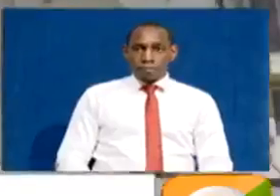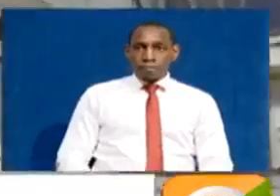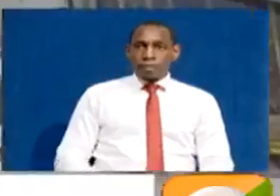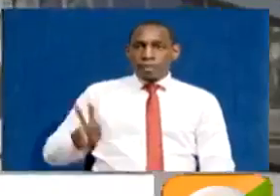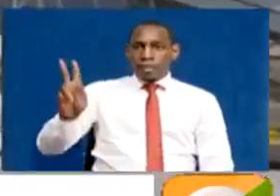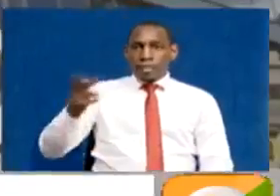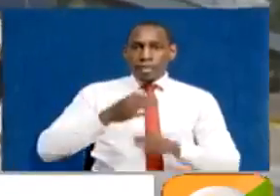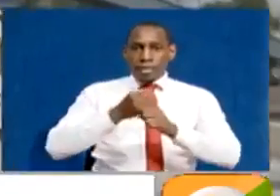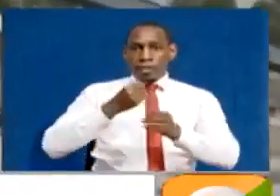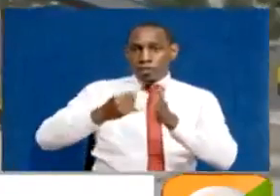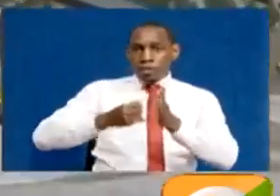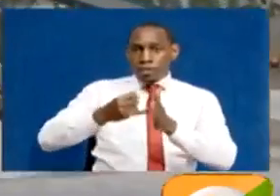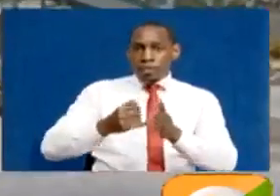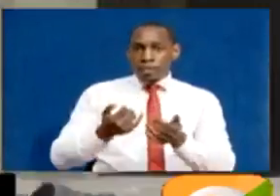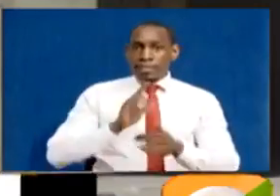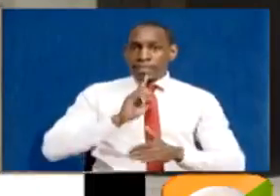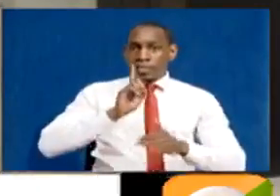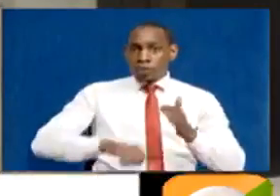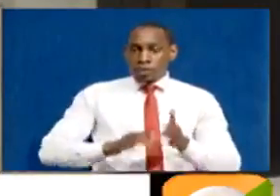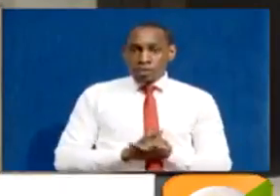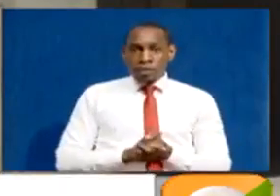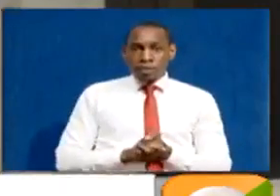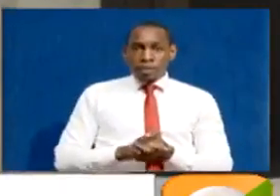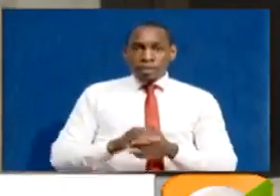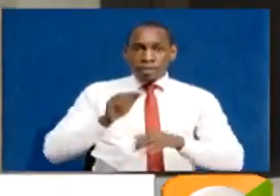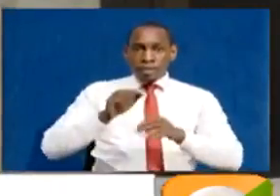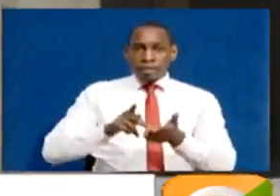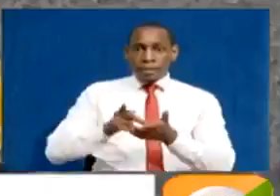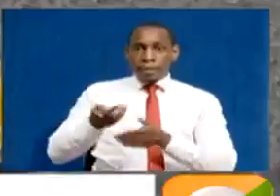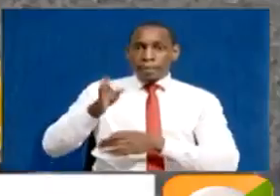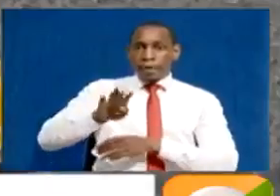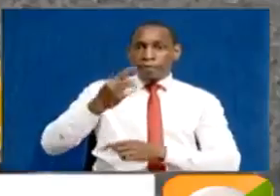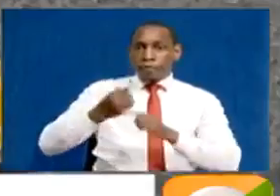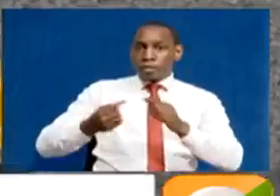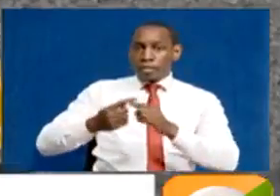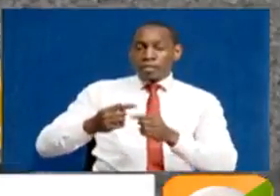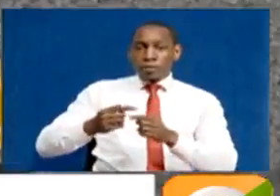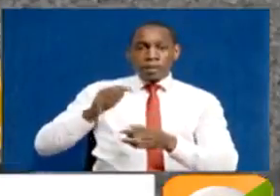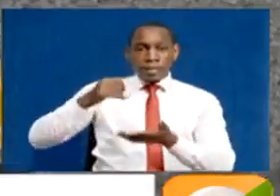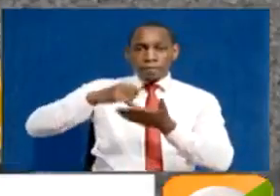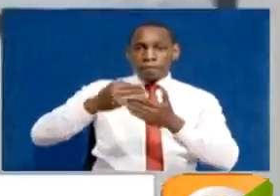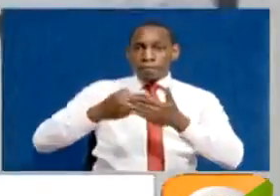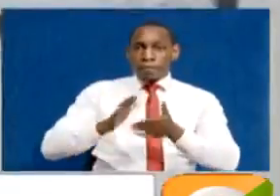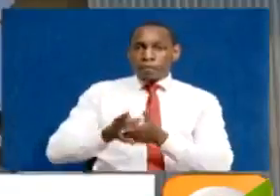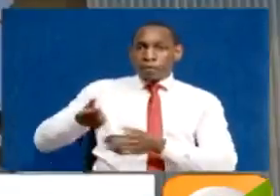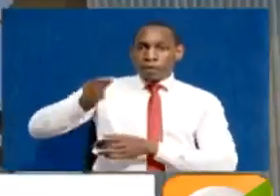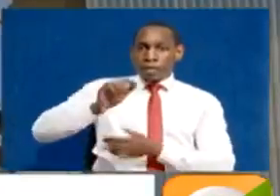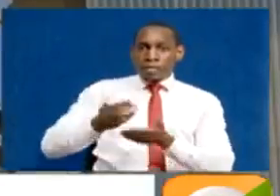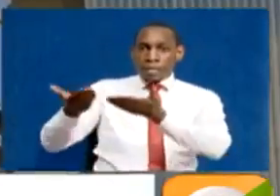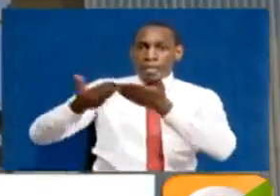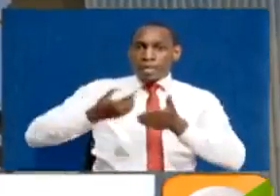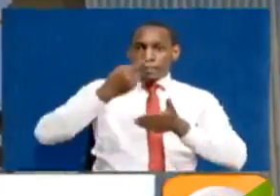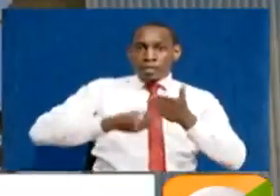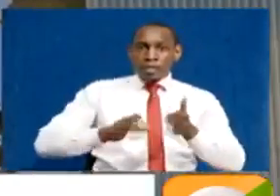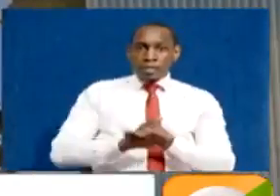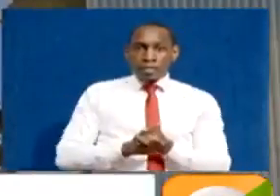The Kenya Association of Manufacturers now says a grace period of 4 years should be considered before any increase of import